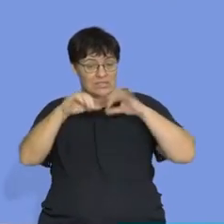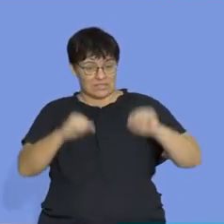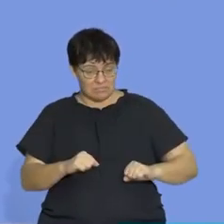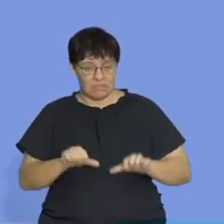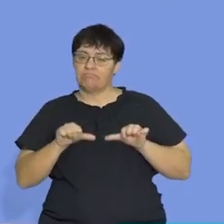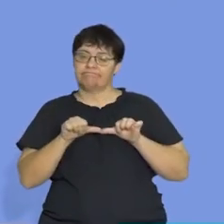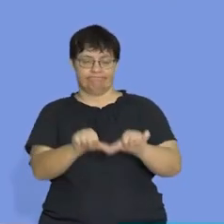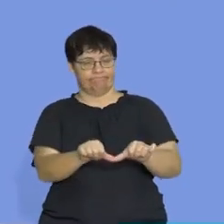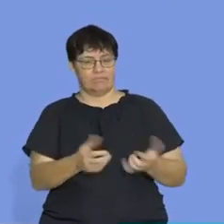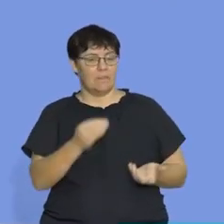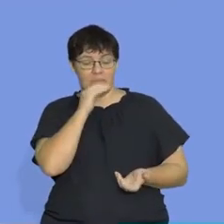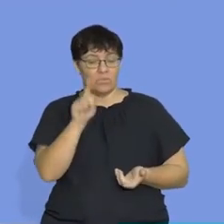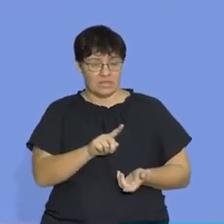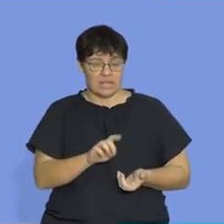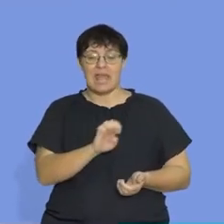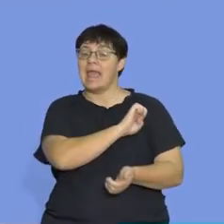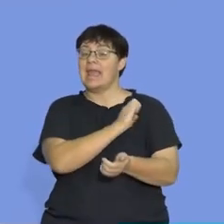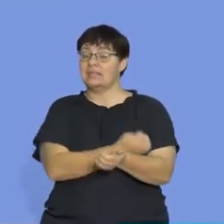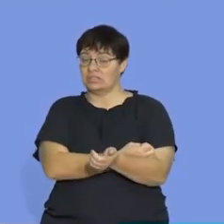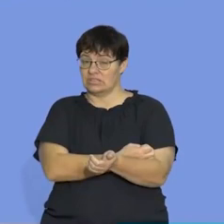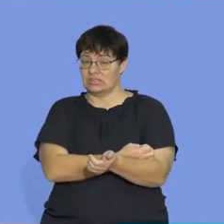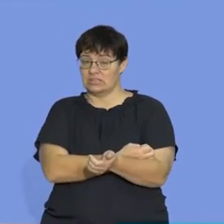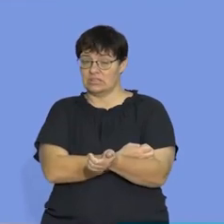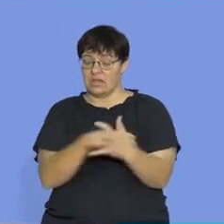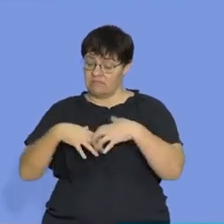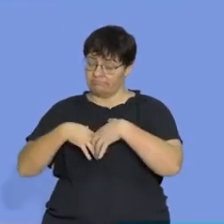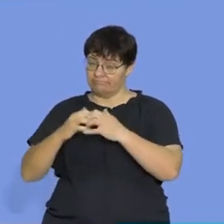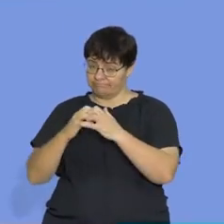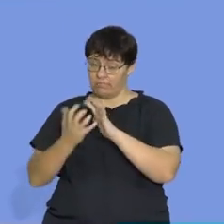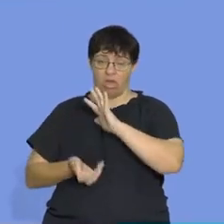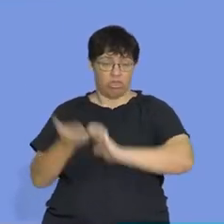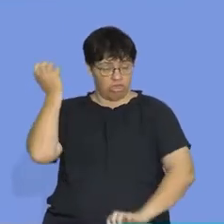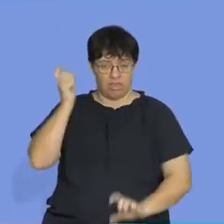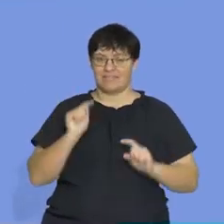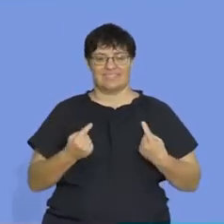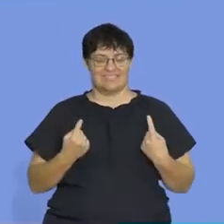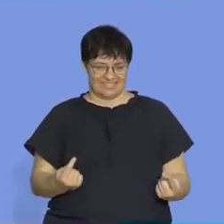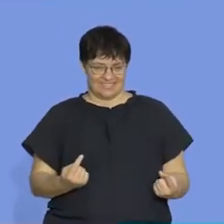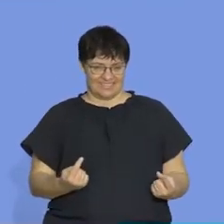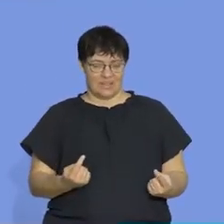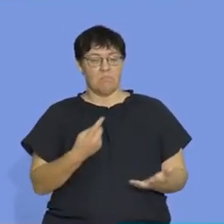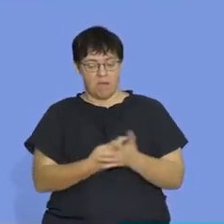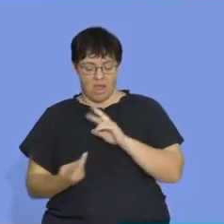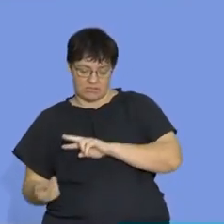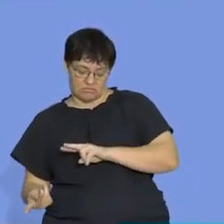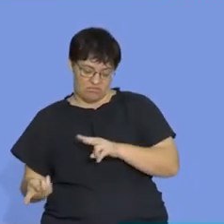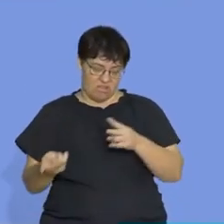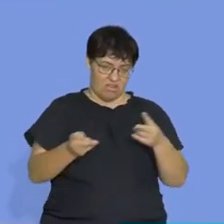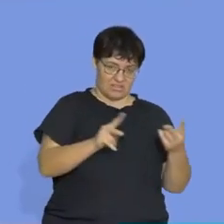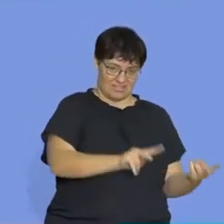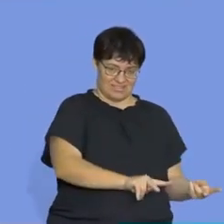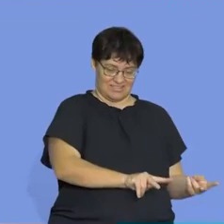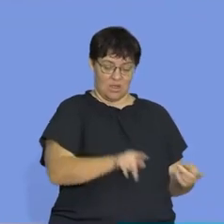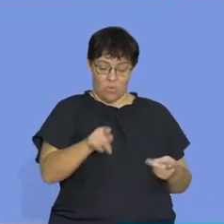constant. What does it mean? Energy cannot be created or destroyed, but can be, transformed from one